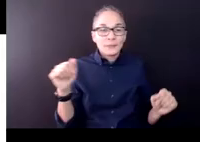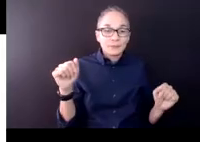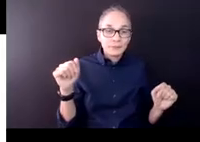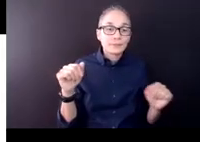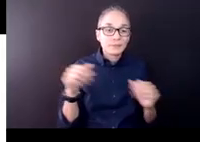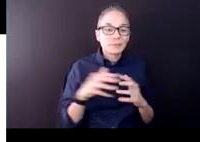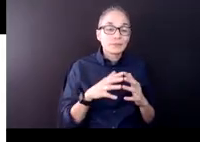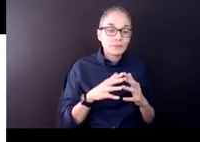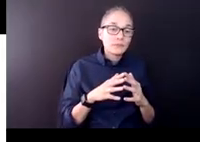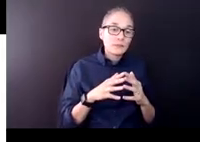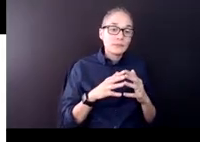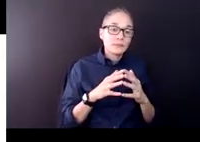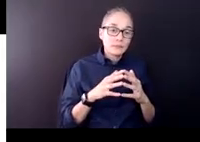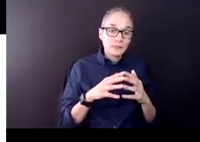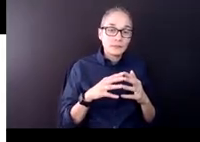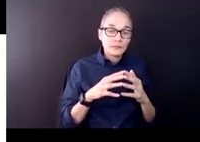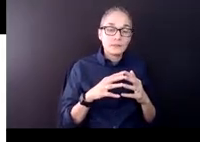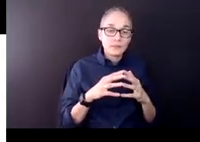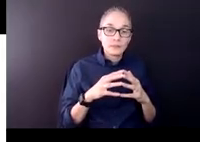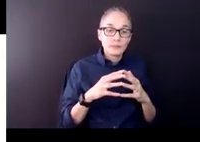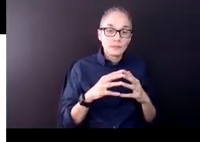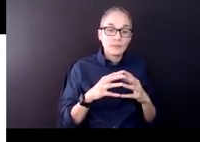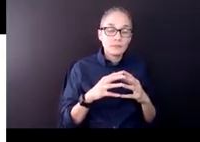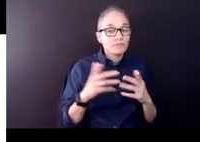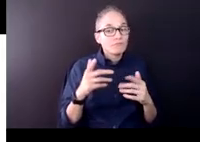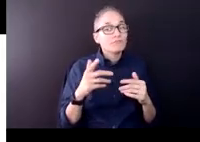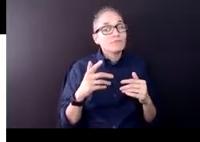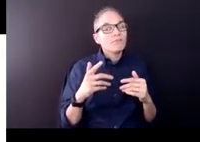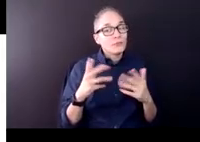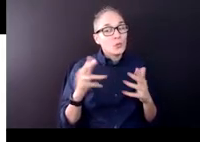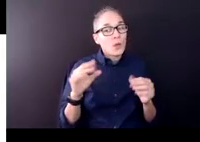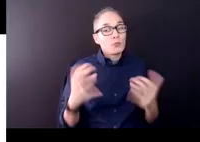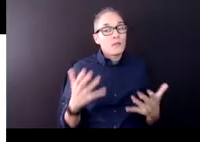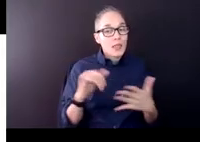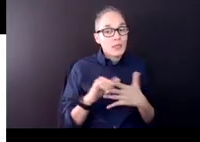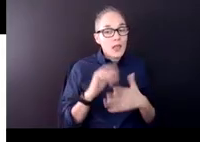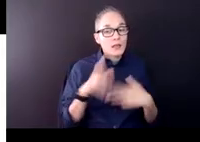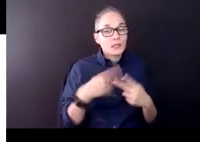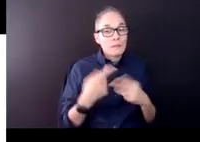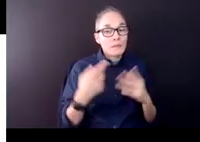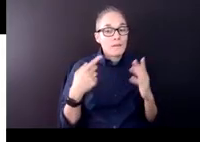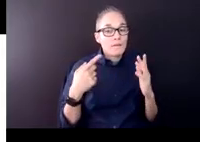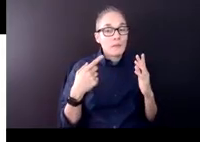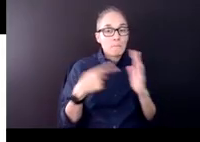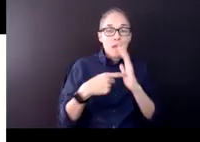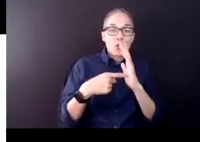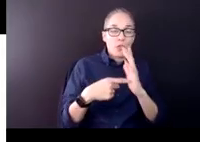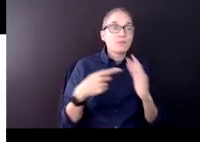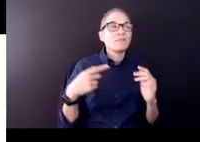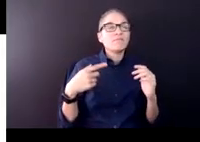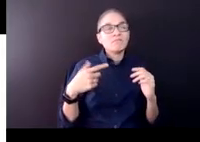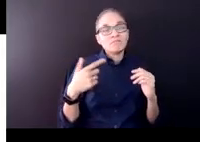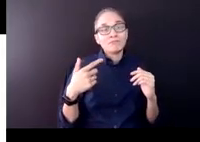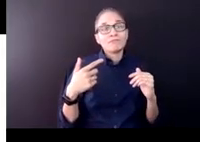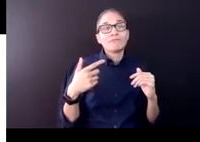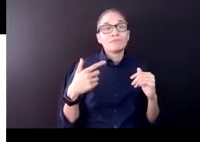see what their process is, right? So you want to kind of provide that modeling. And then